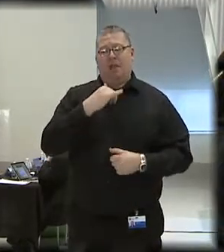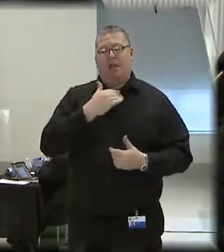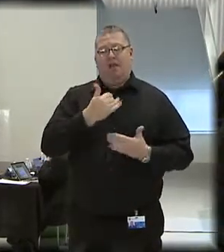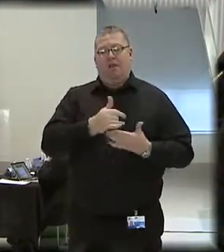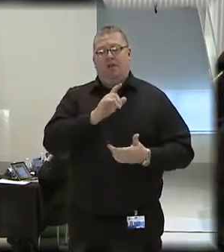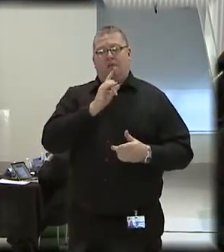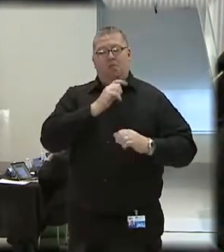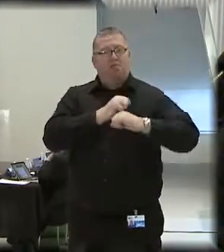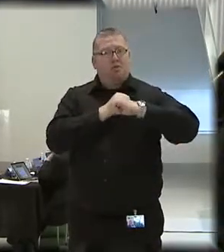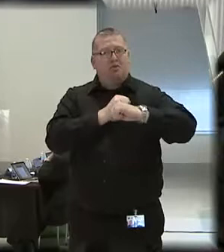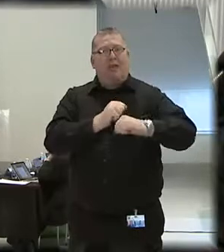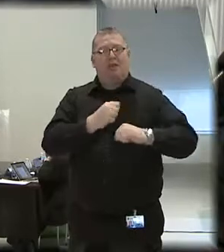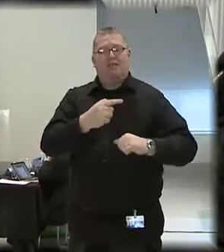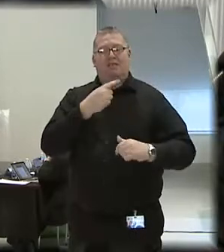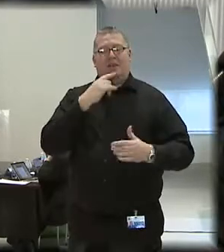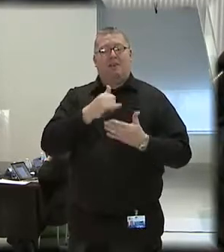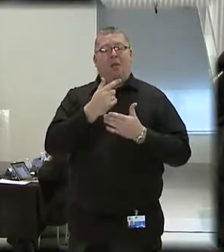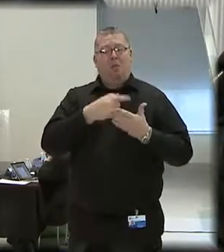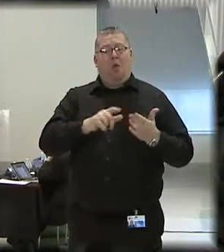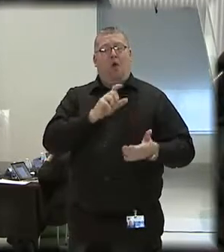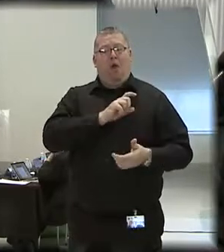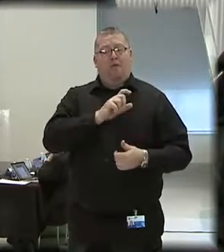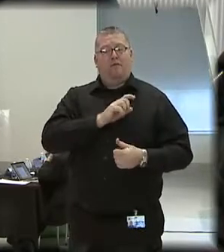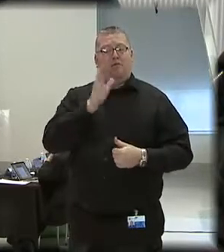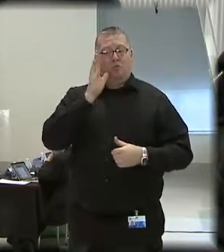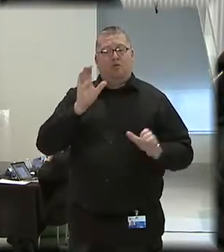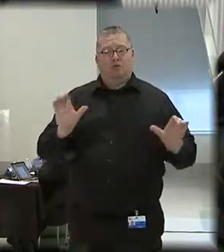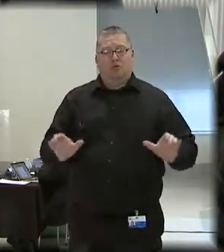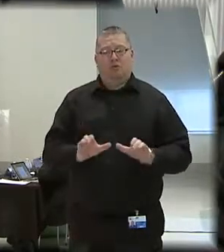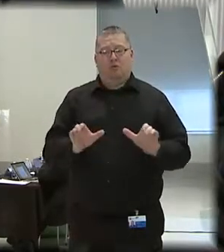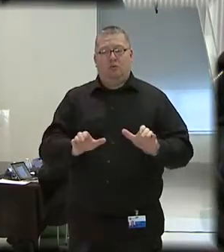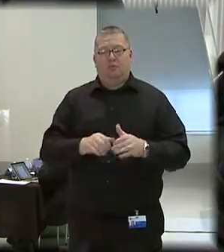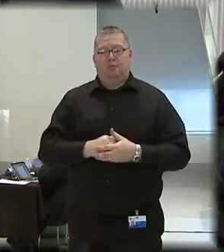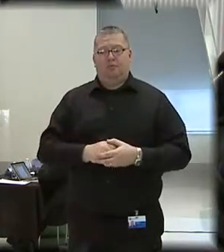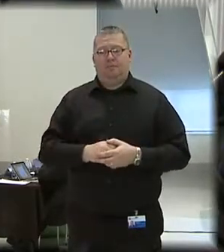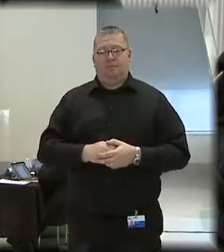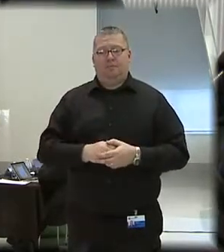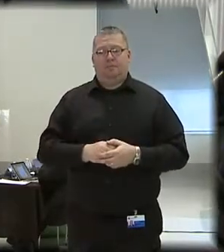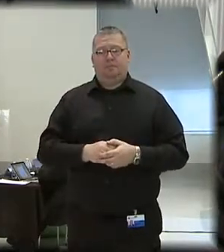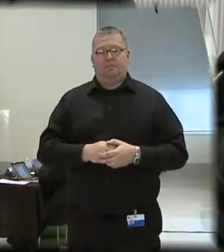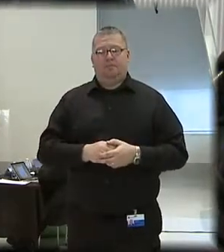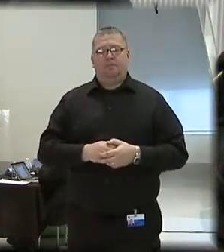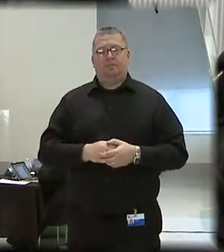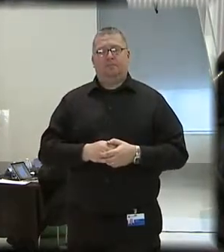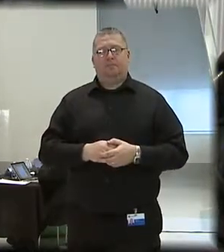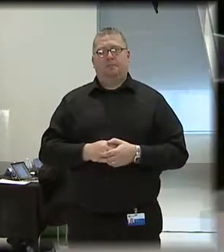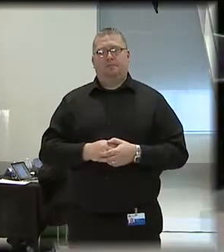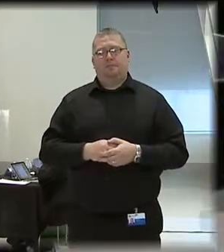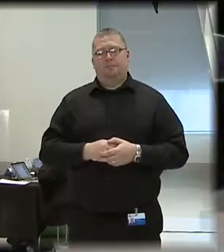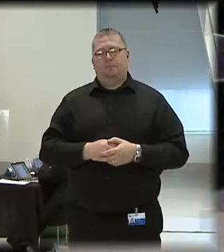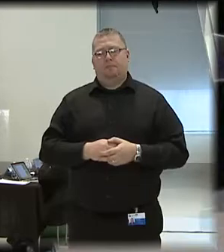but that's the way officers are going to learn. Okay, Sue?